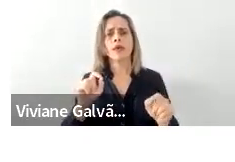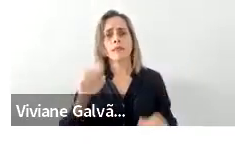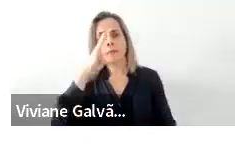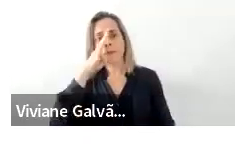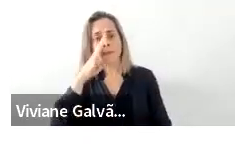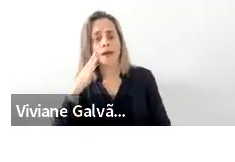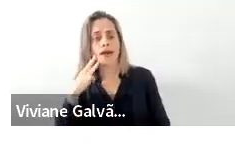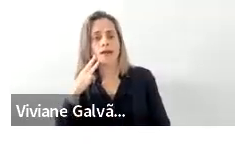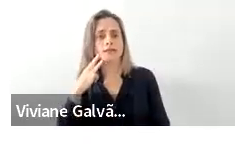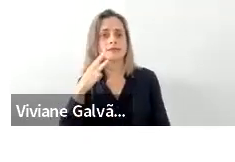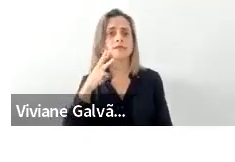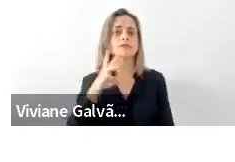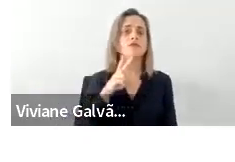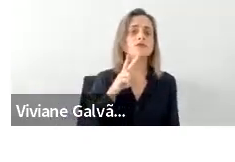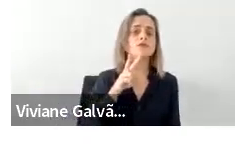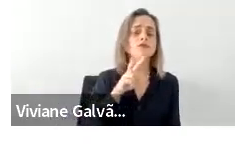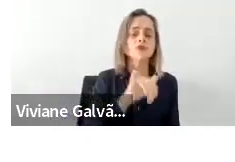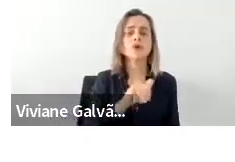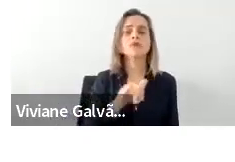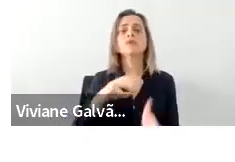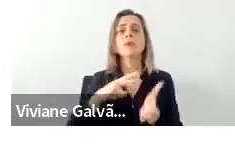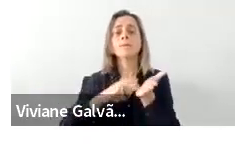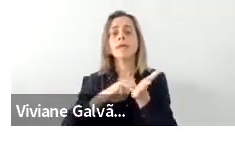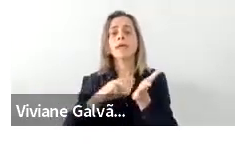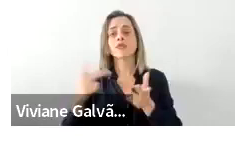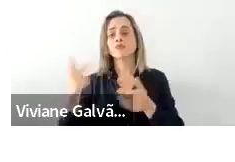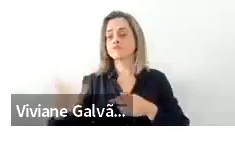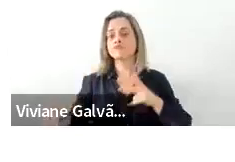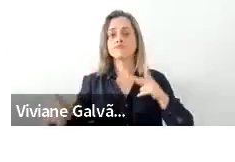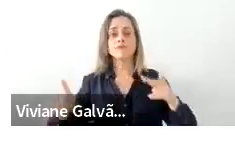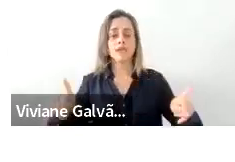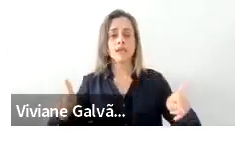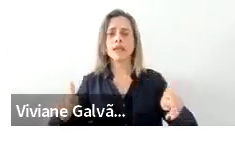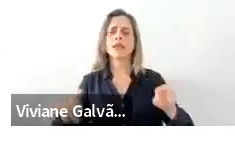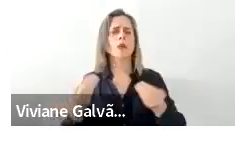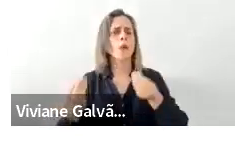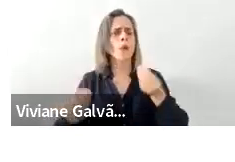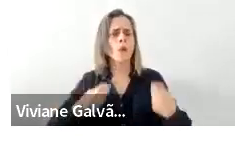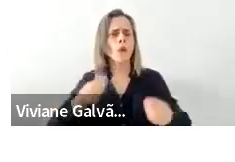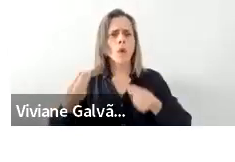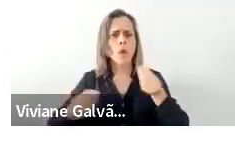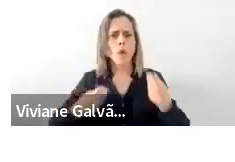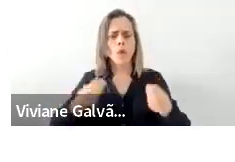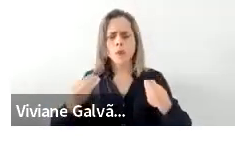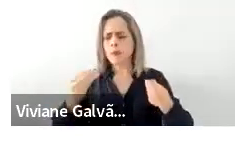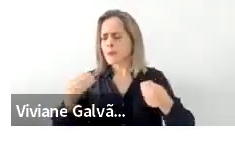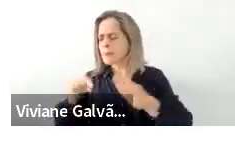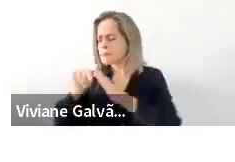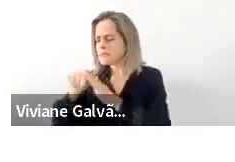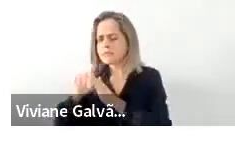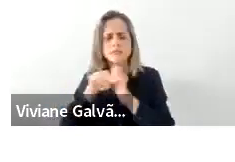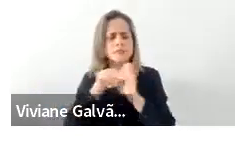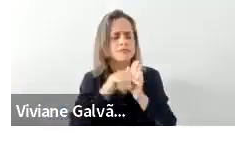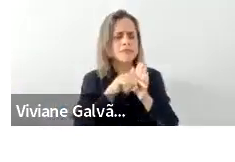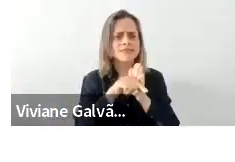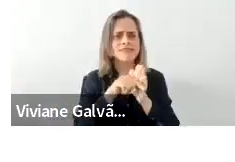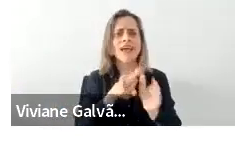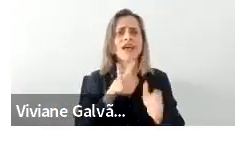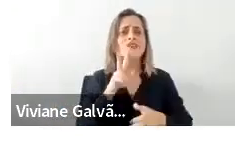day, it's looking at what Vygotsky contributed concretely in his novel